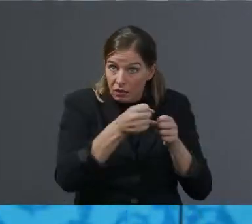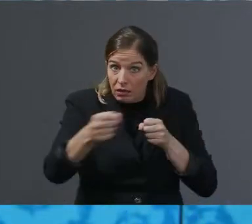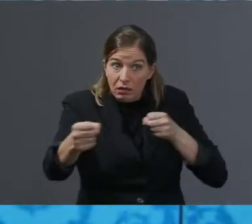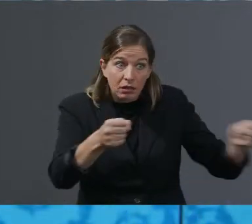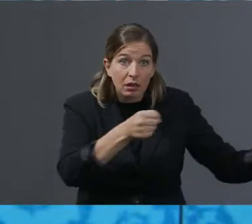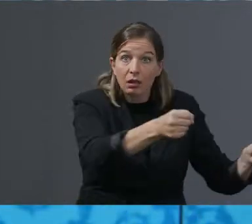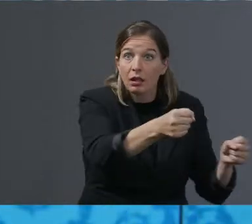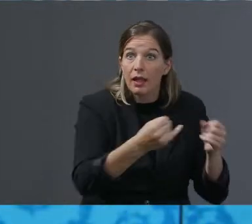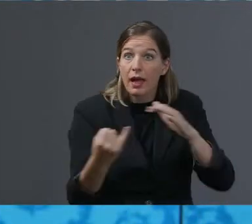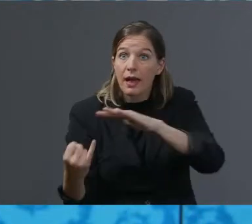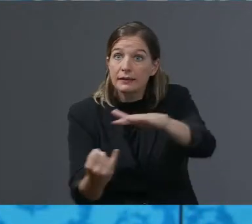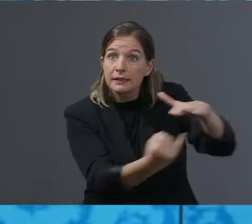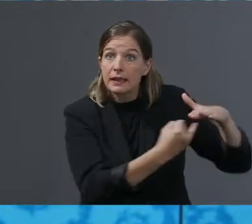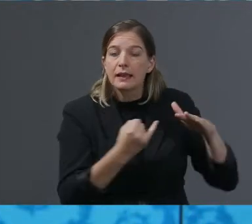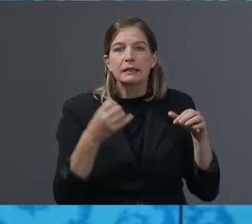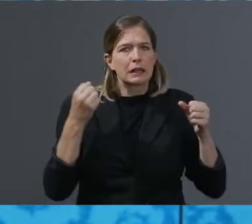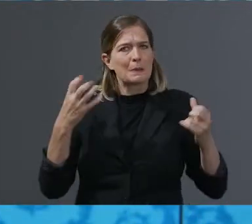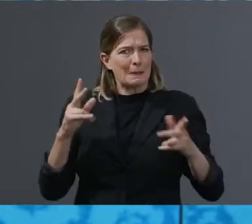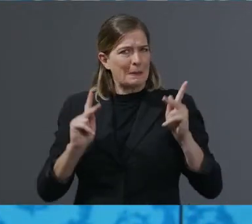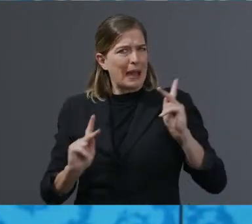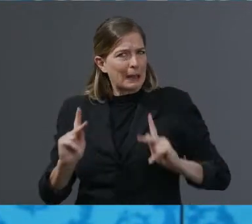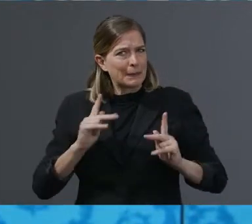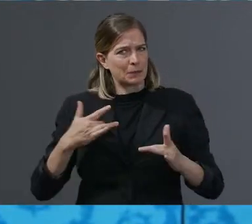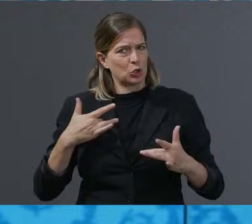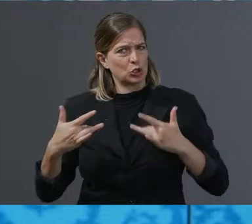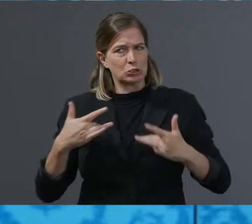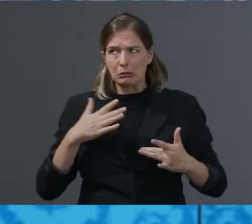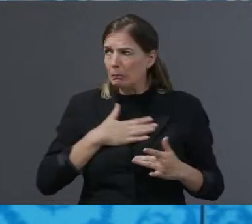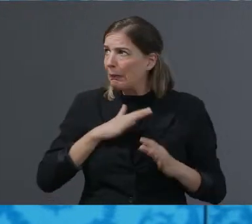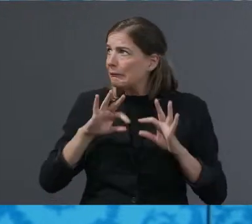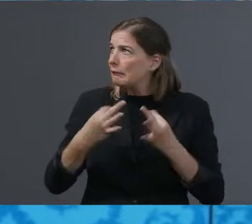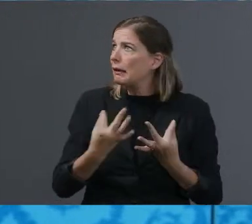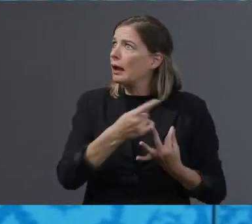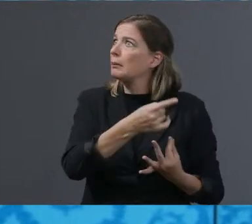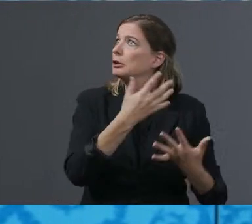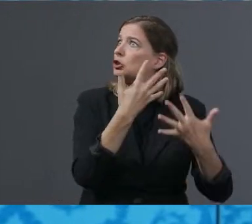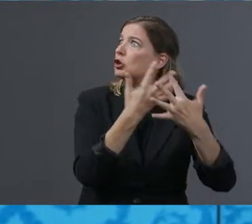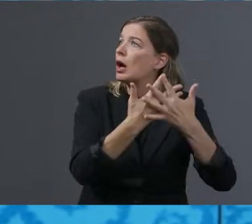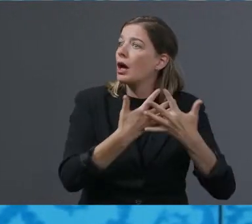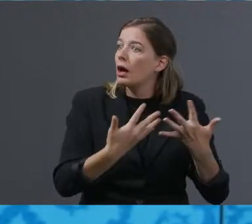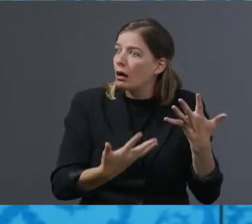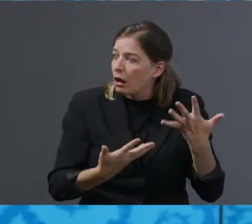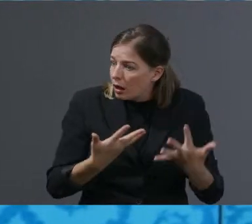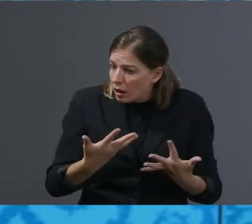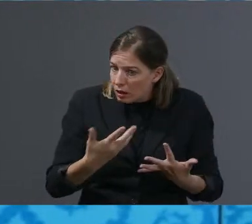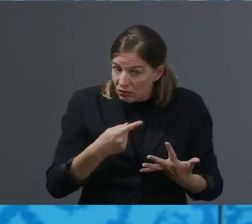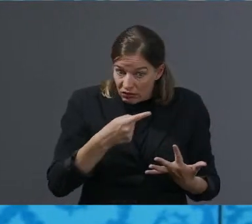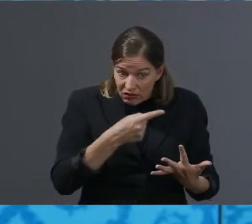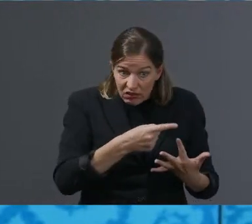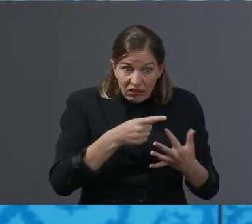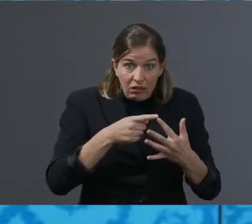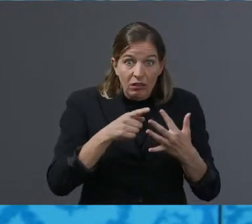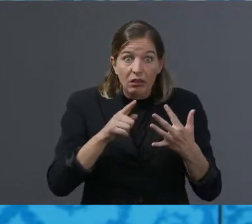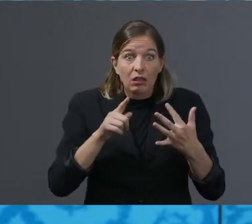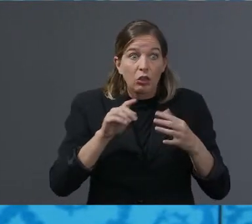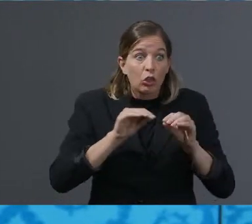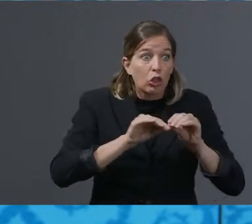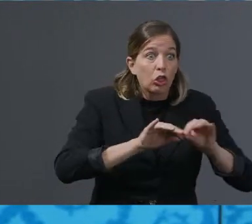lot of people are still concerned that their family members in the jails or the prisons are getting infected,